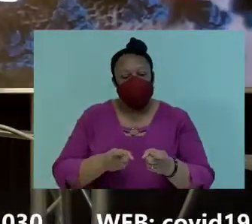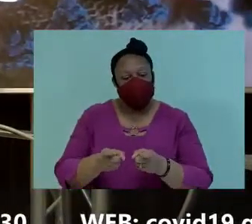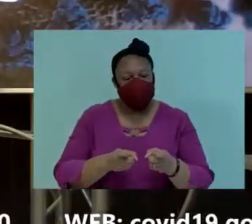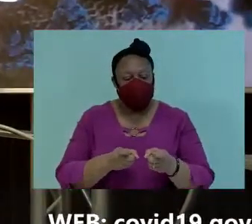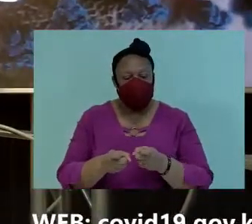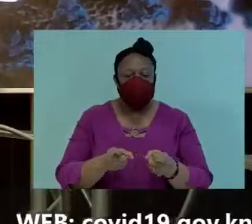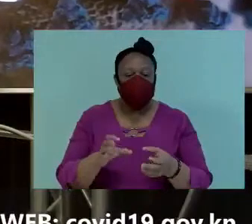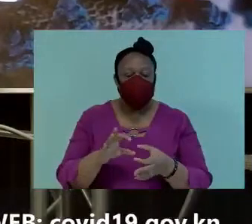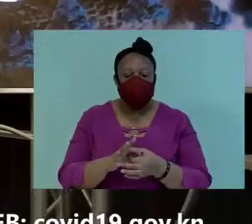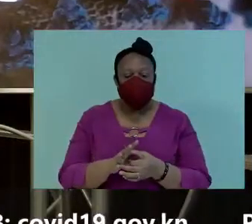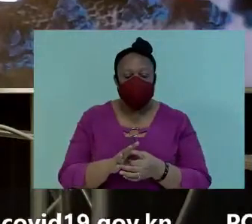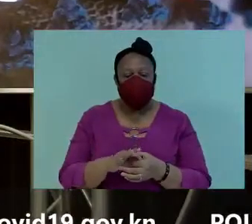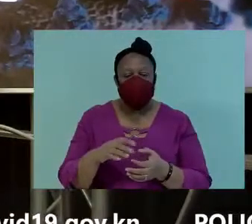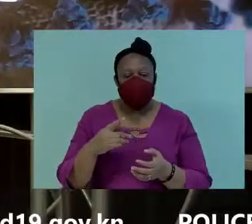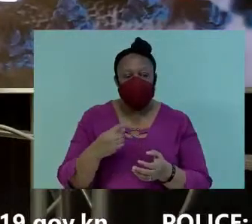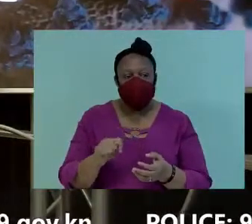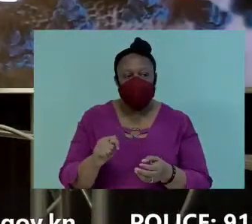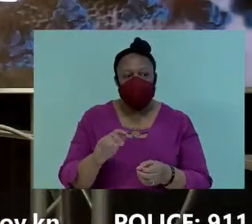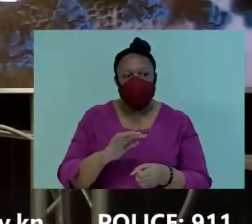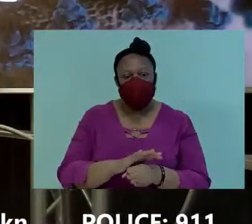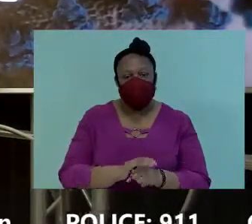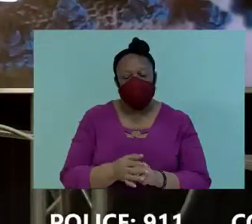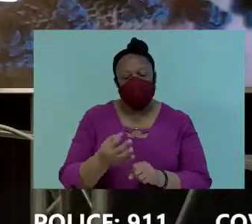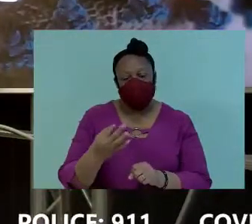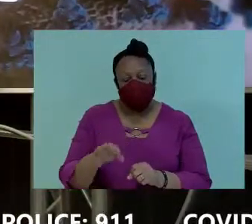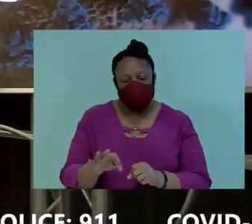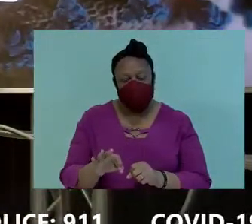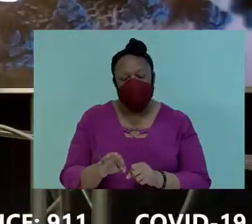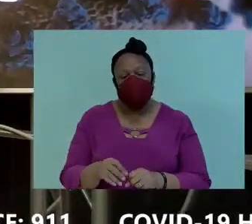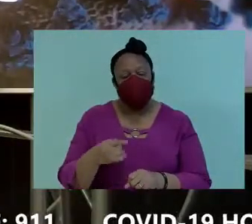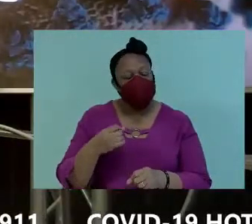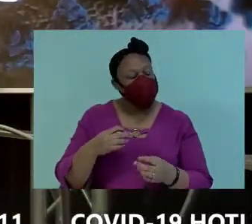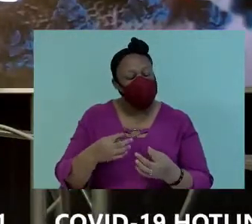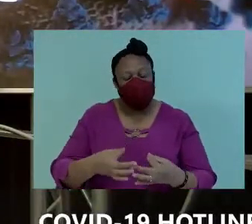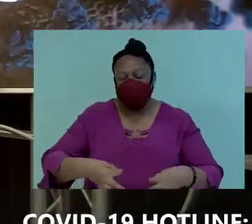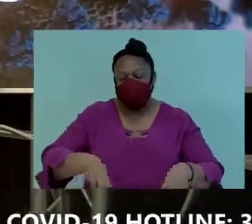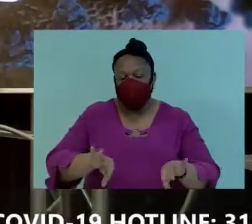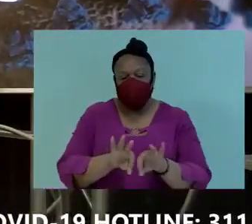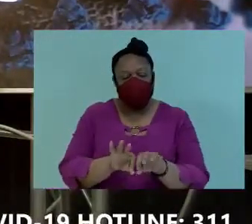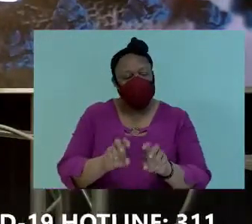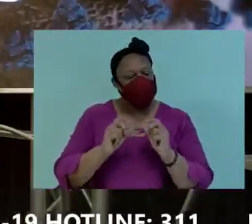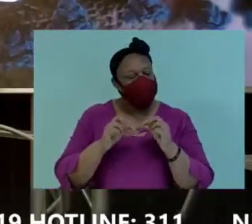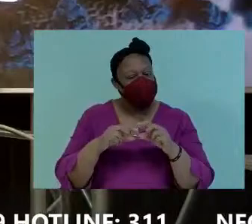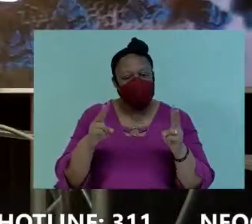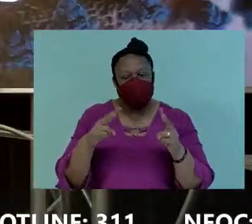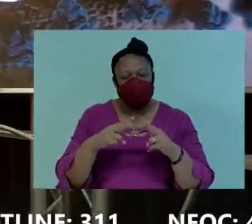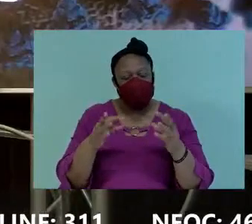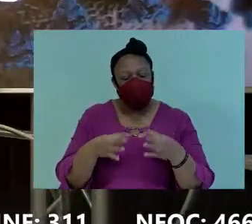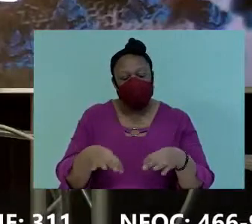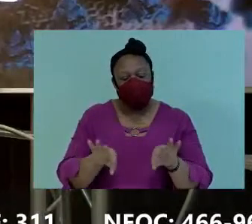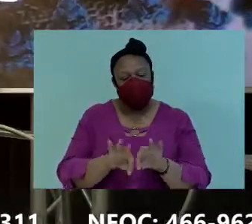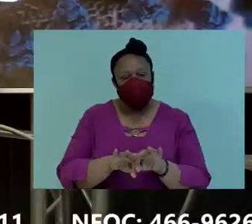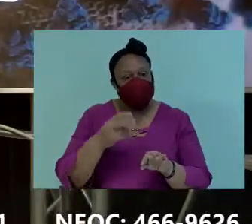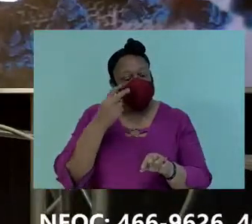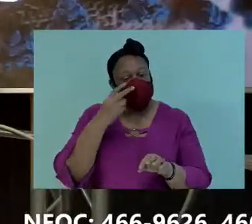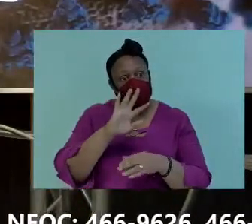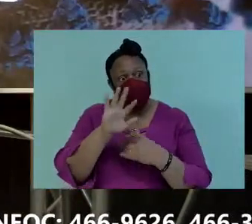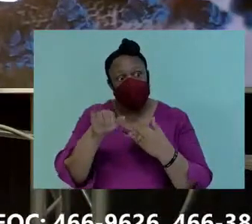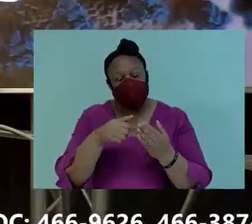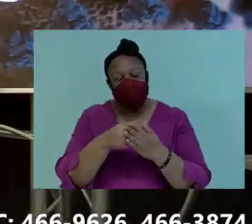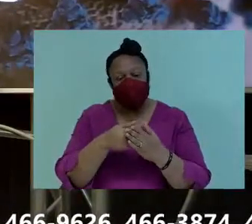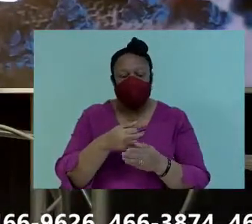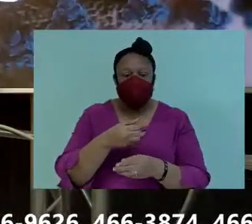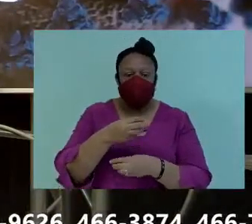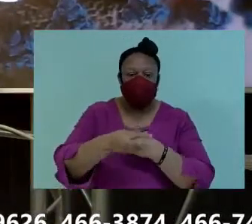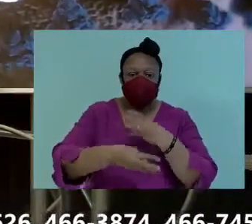management of the pandemic is absolutely important. And we are seeing that all around the world how